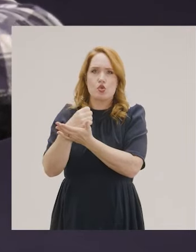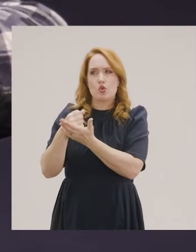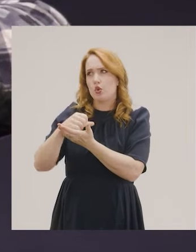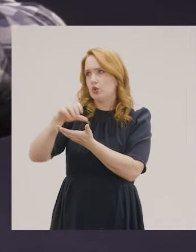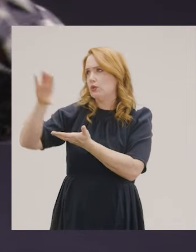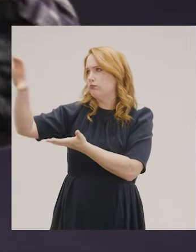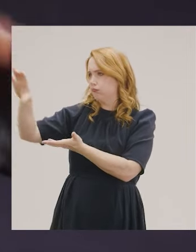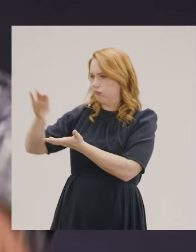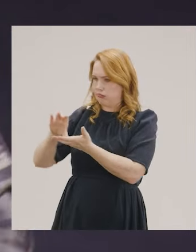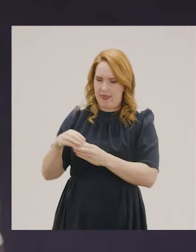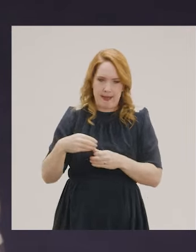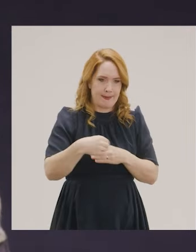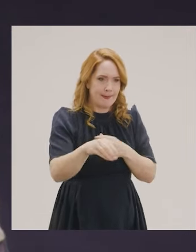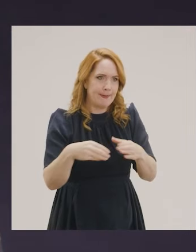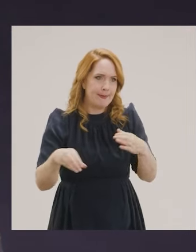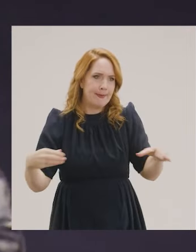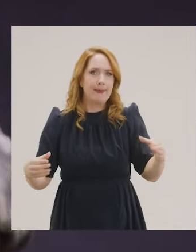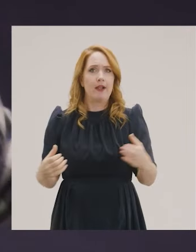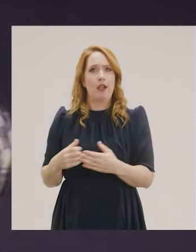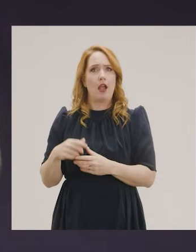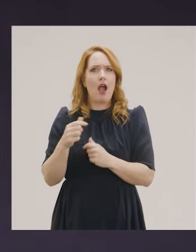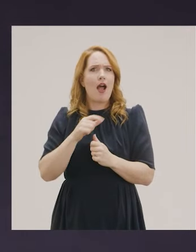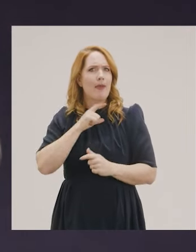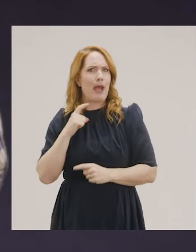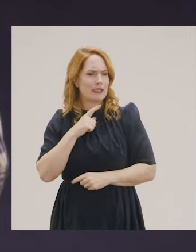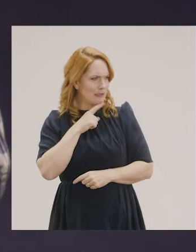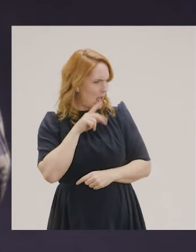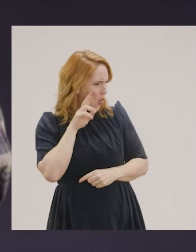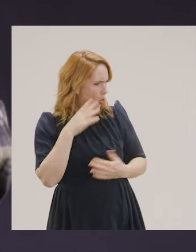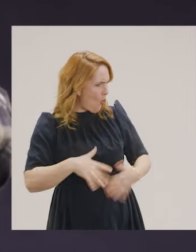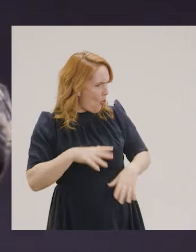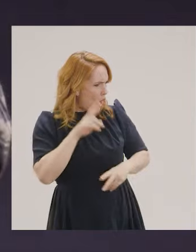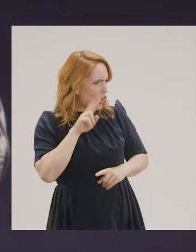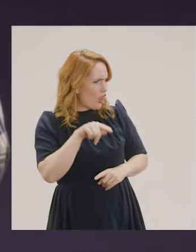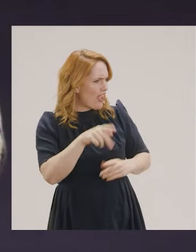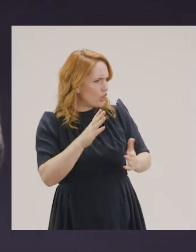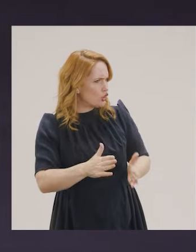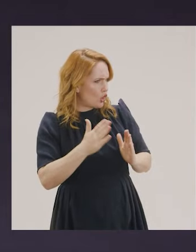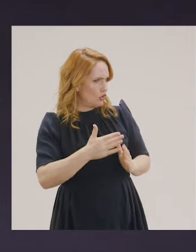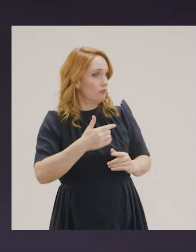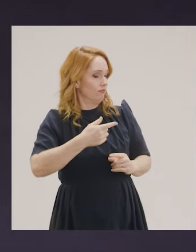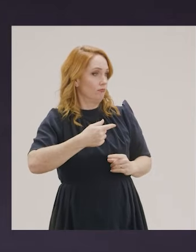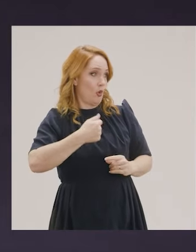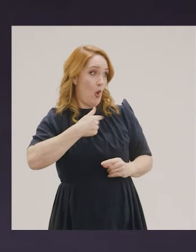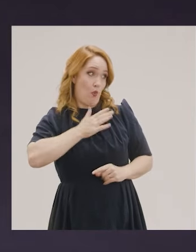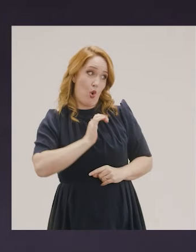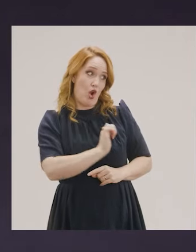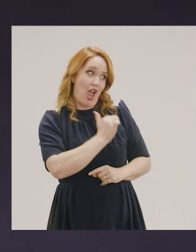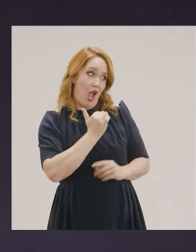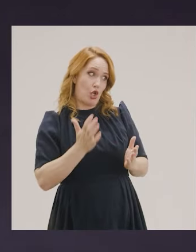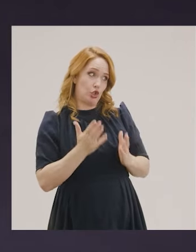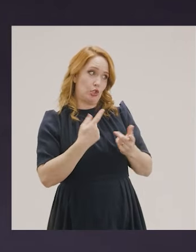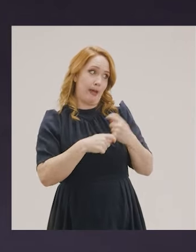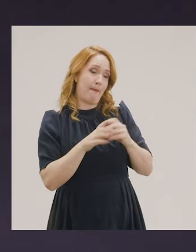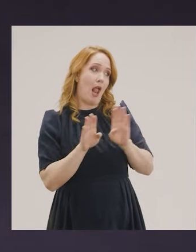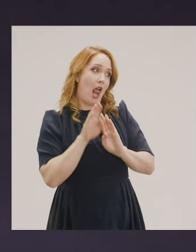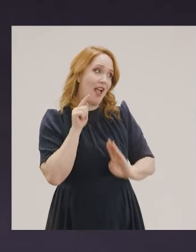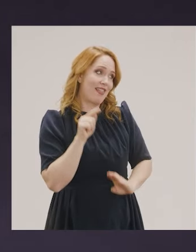supplies and helping people in different ways. He said, look at this church. He said, my desire is that we would become a church like